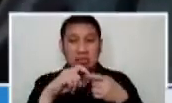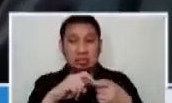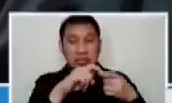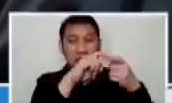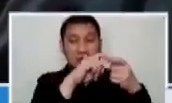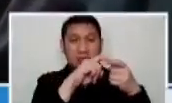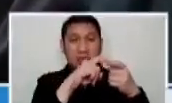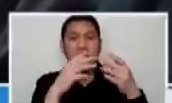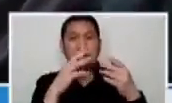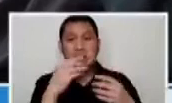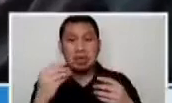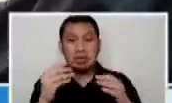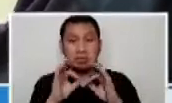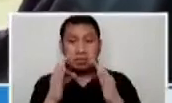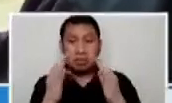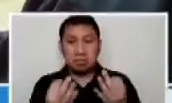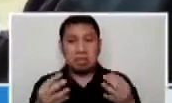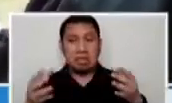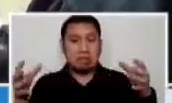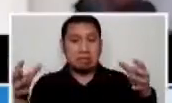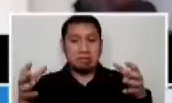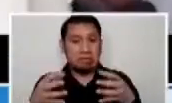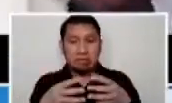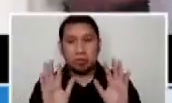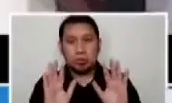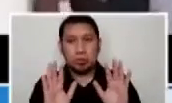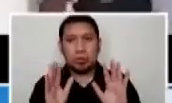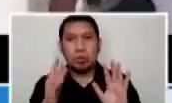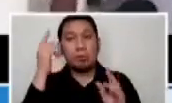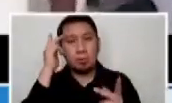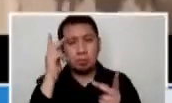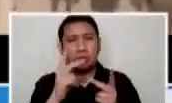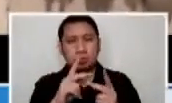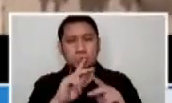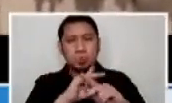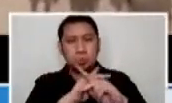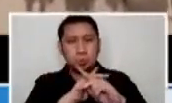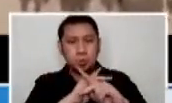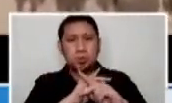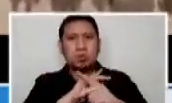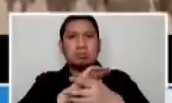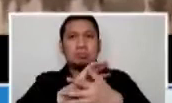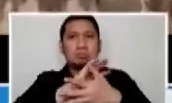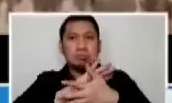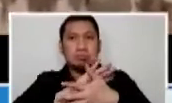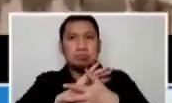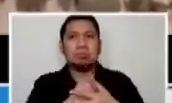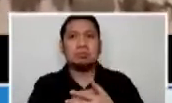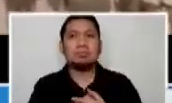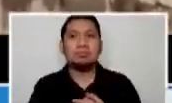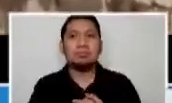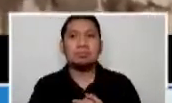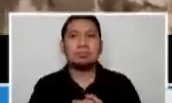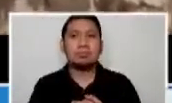nationwide. There were hollow protests from our Muslim sector because, you know, we Muslims